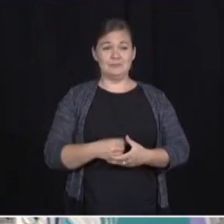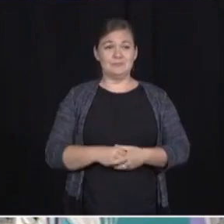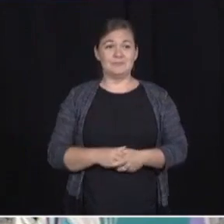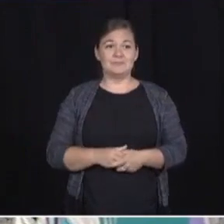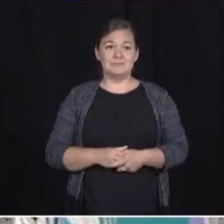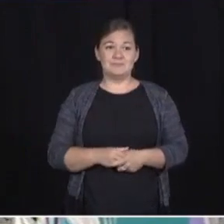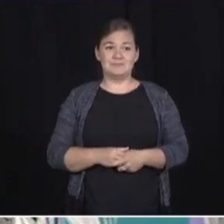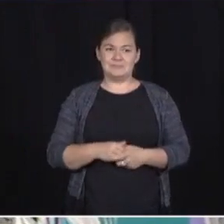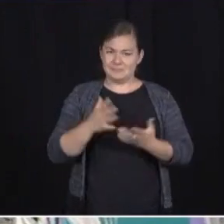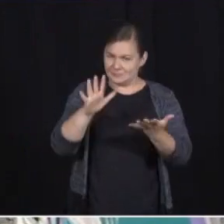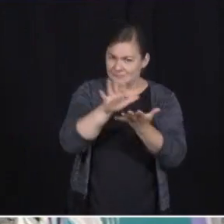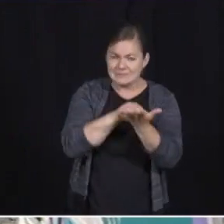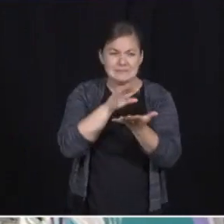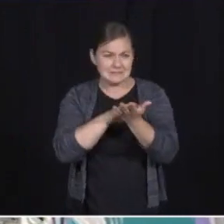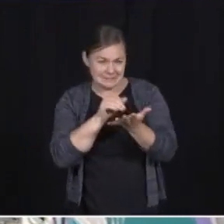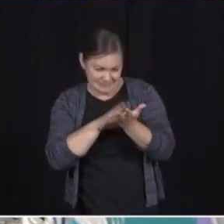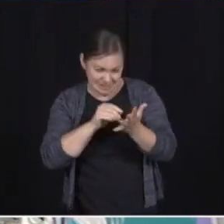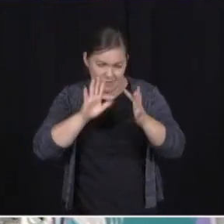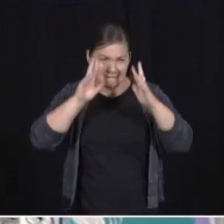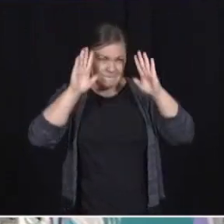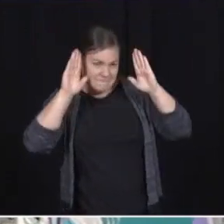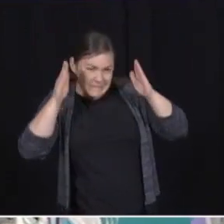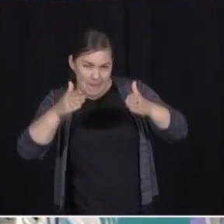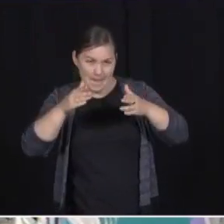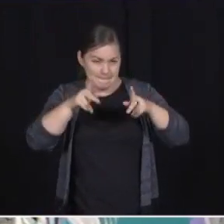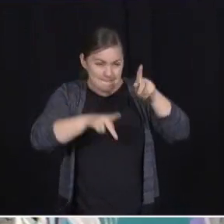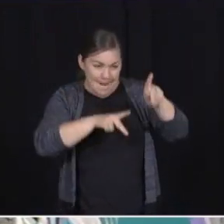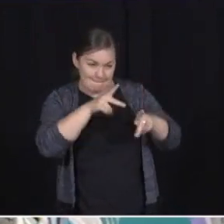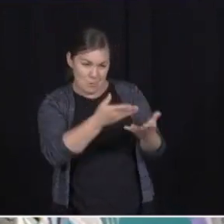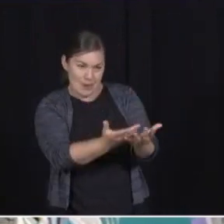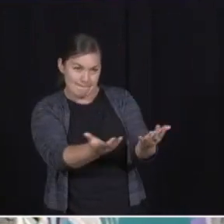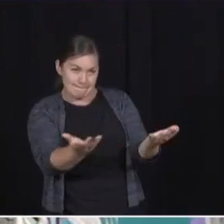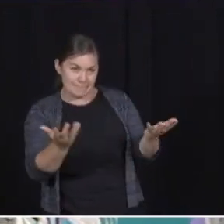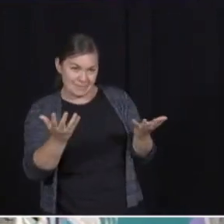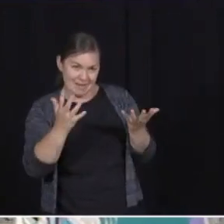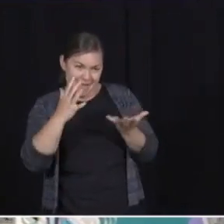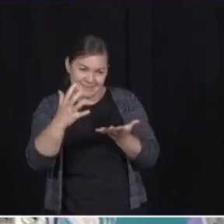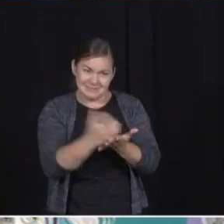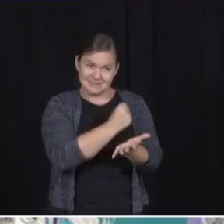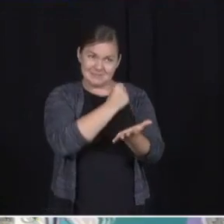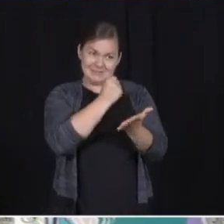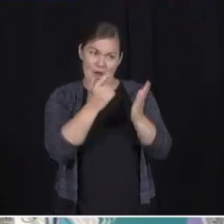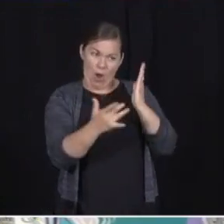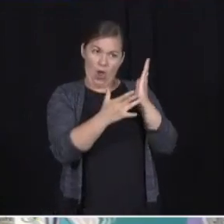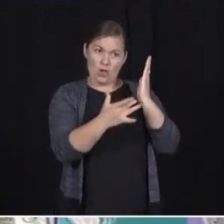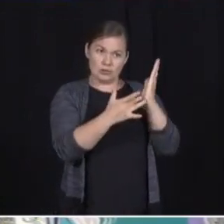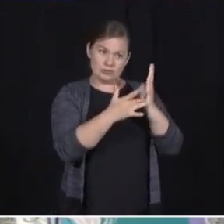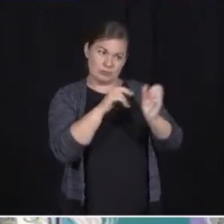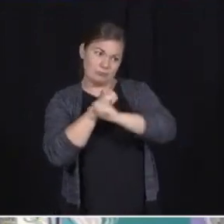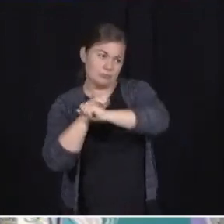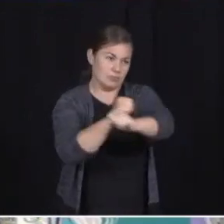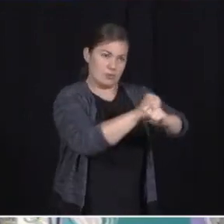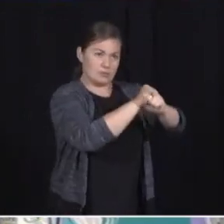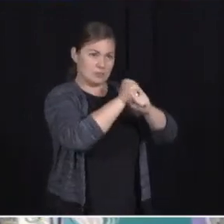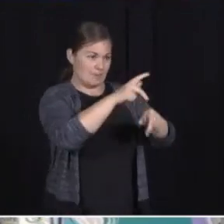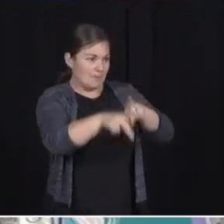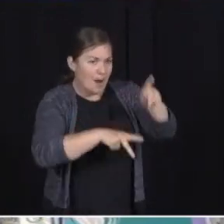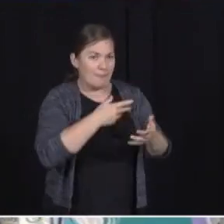about the need to be more people-focused and harness technology to keep our community safe. Merci. Thank